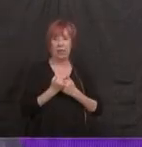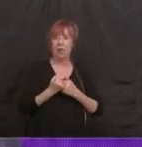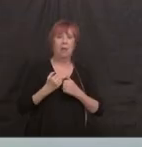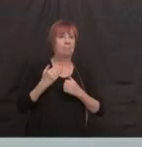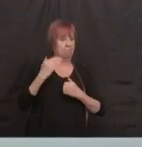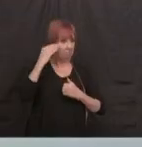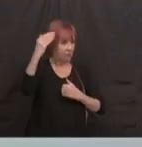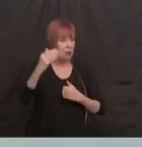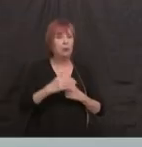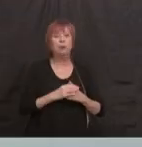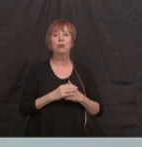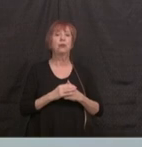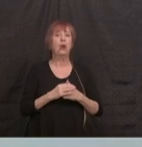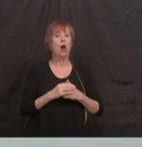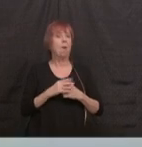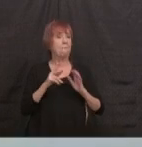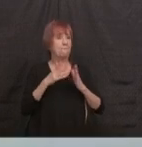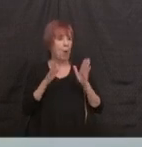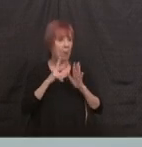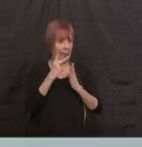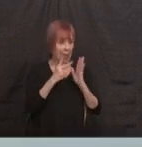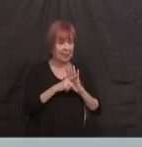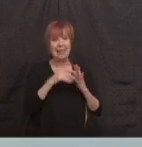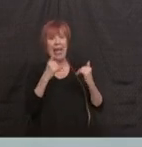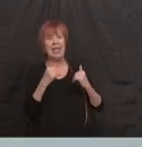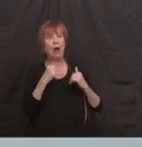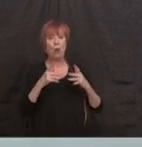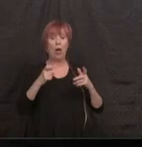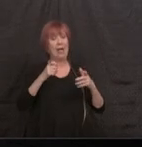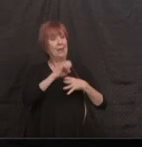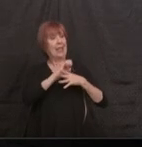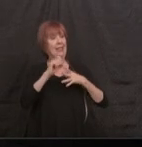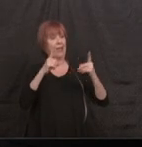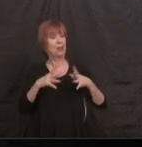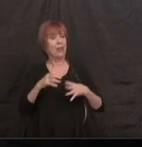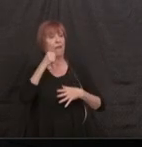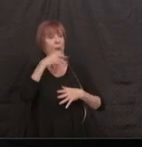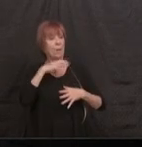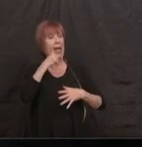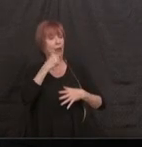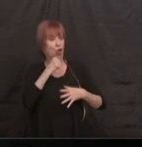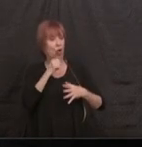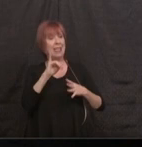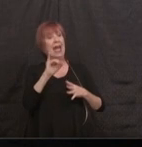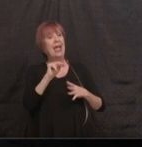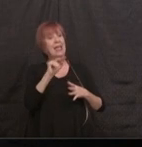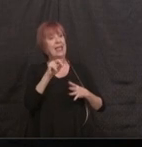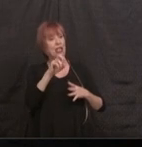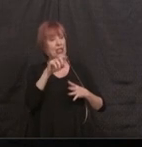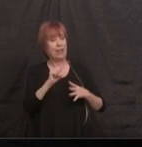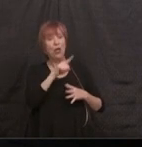now as the executive director of Women and Girls Initiative. You focus on improving the lives of women's